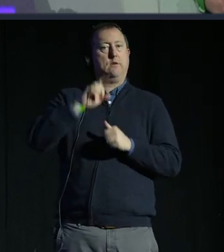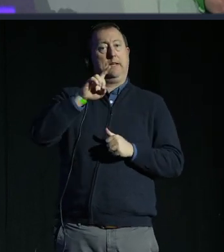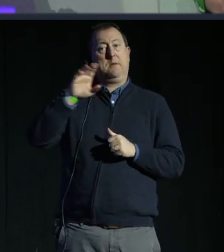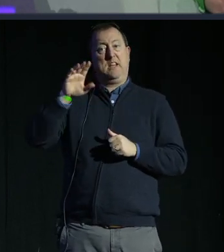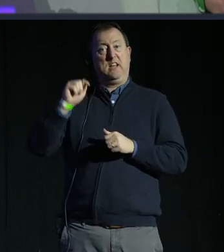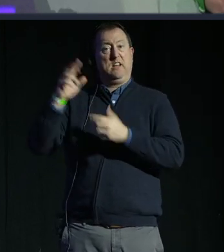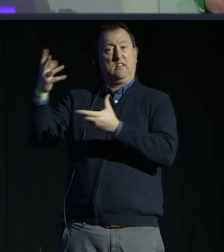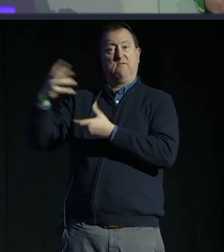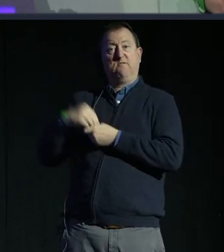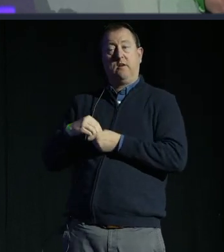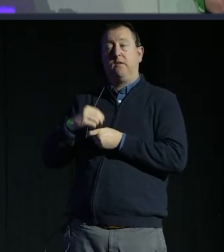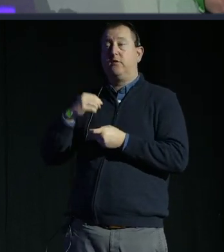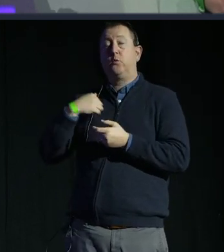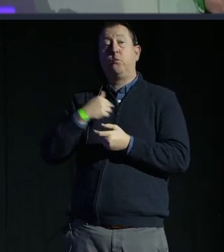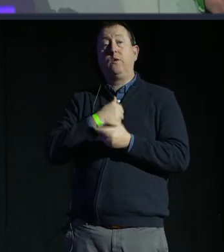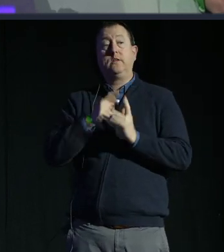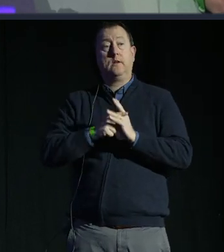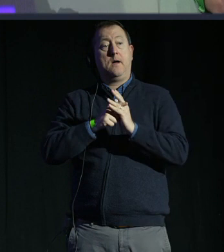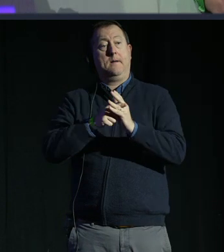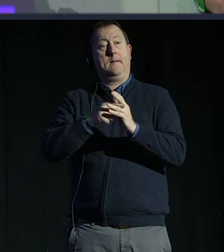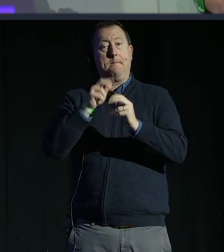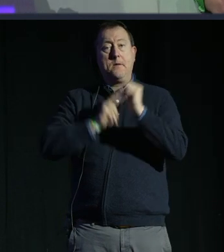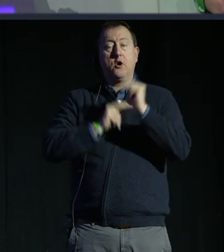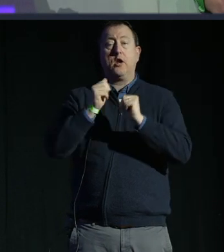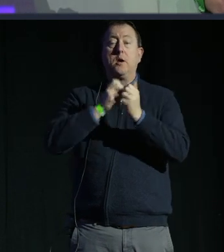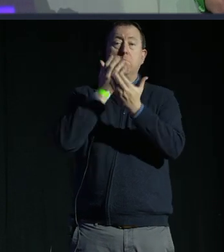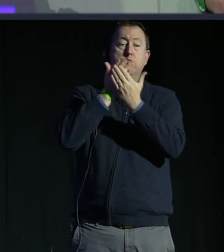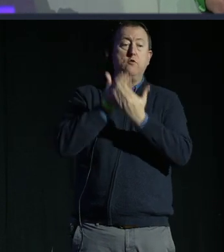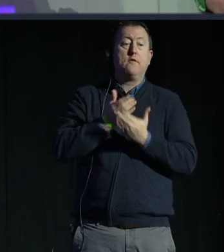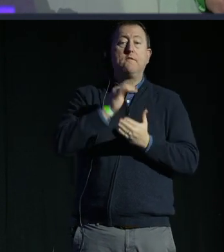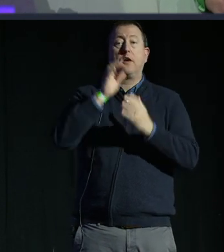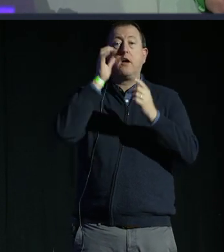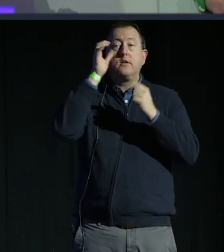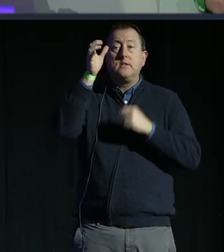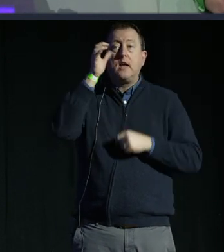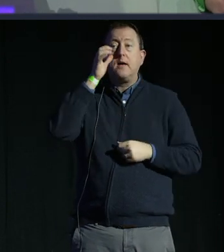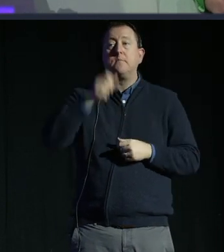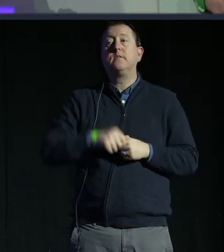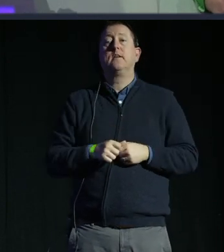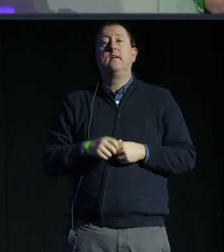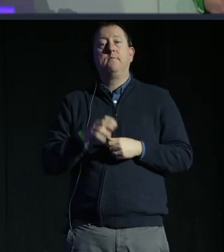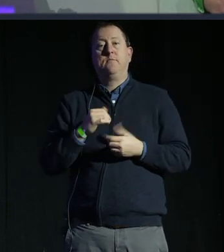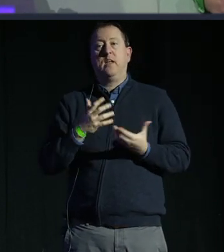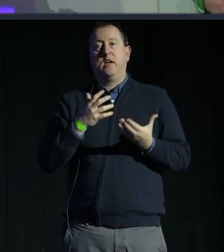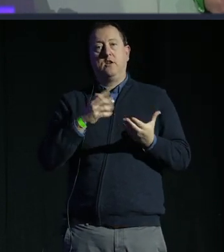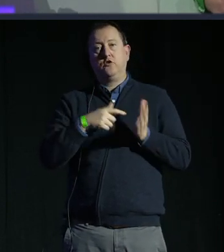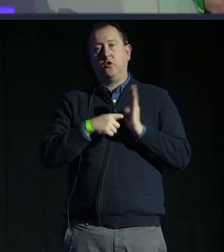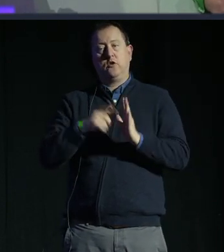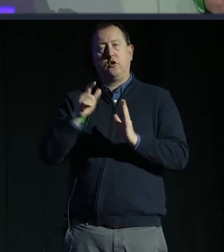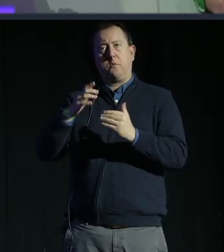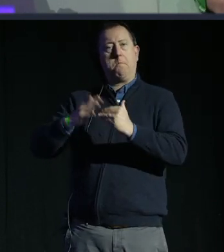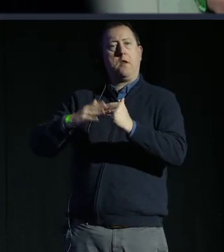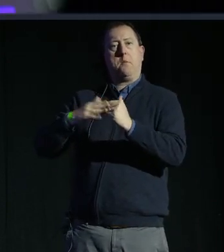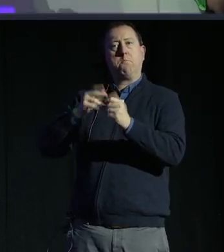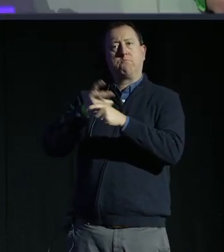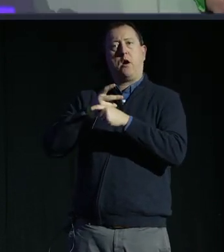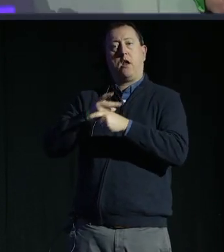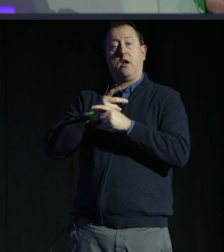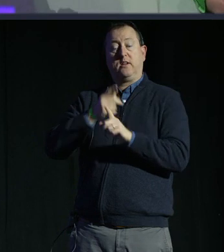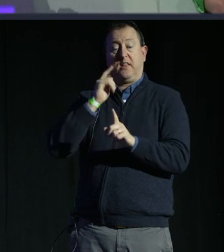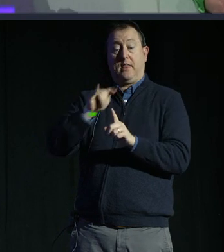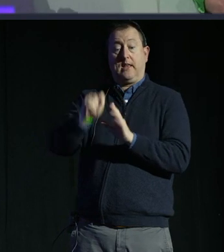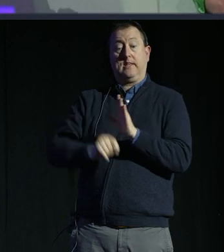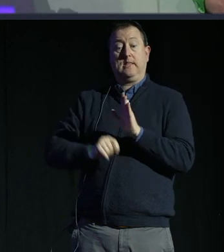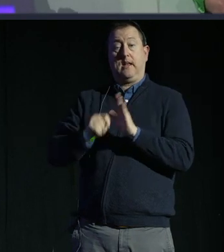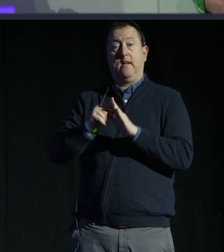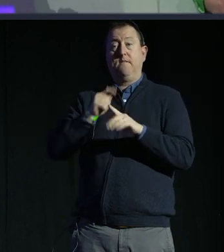for us. We started building proof of concepts that turned into minimum viable products for things that now run or will